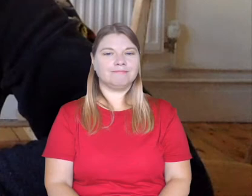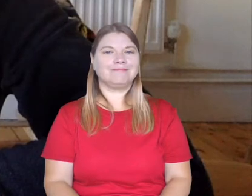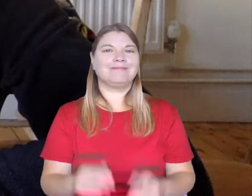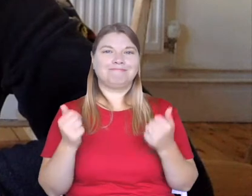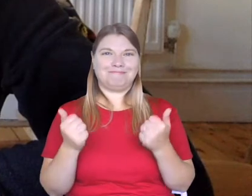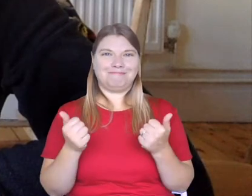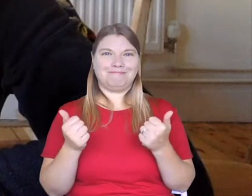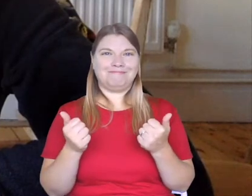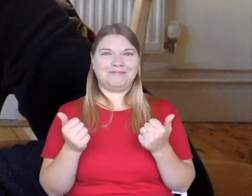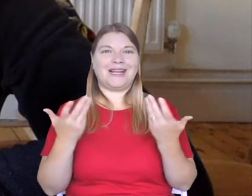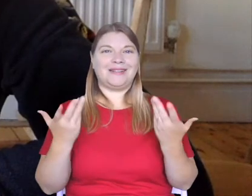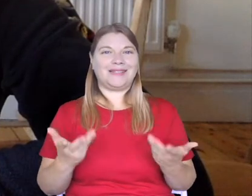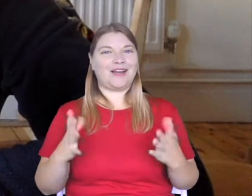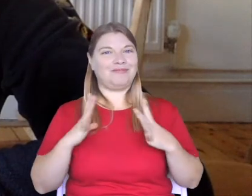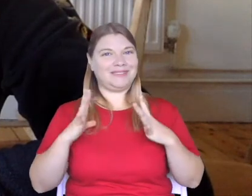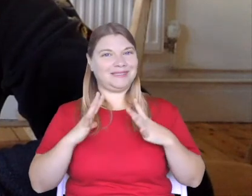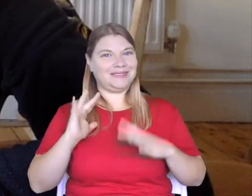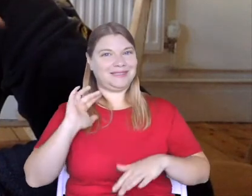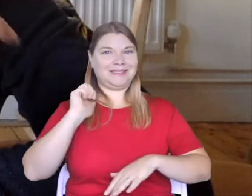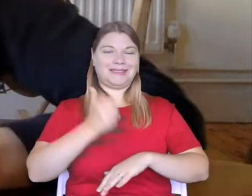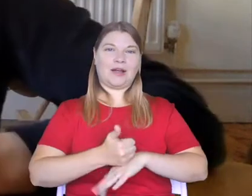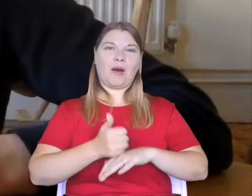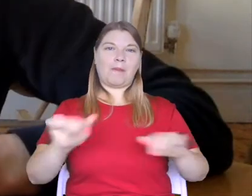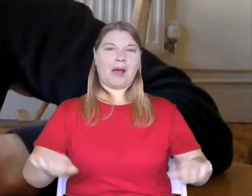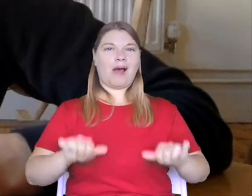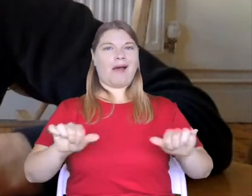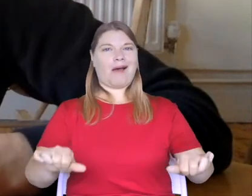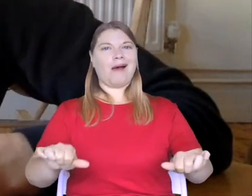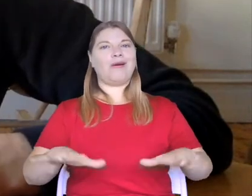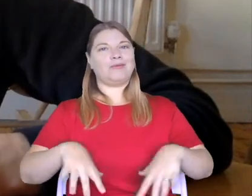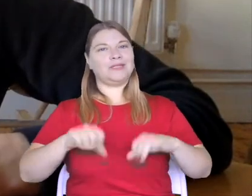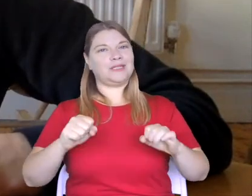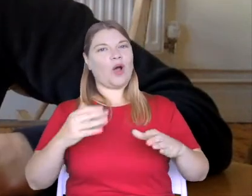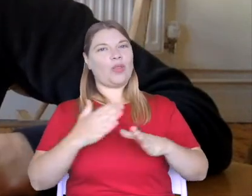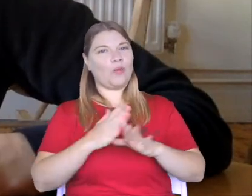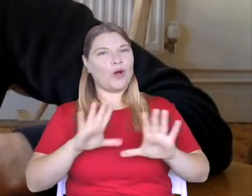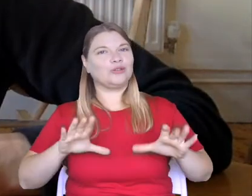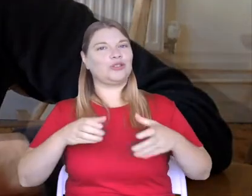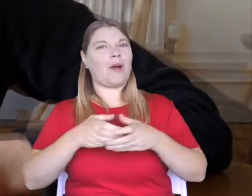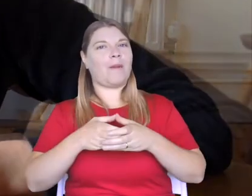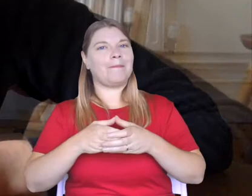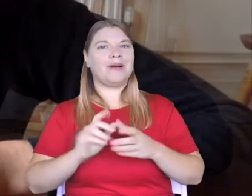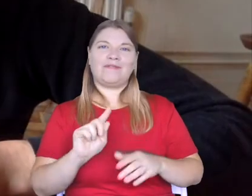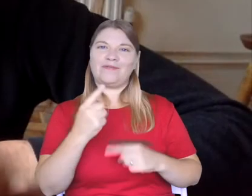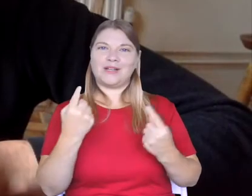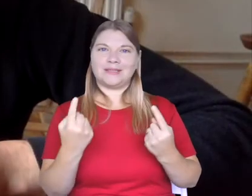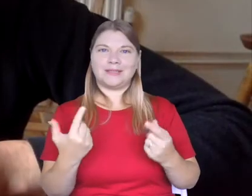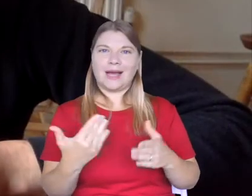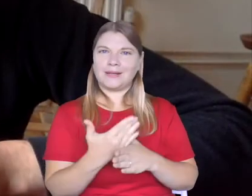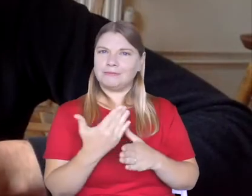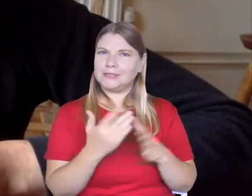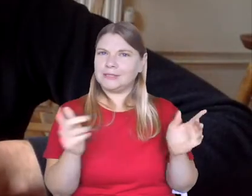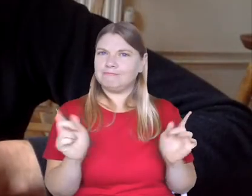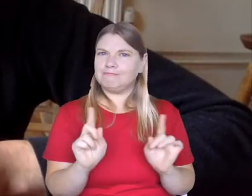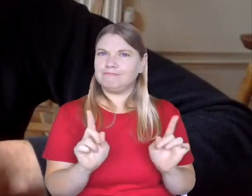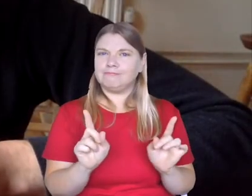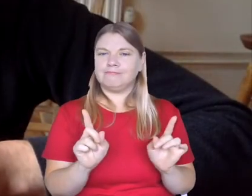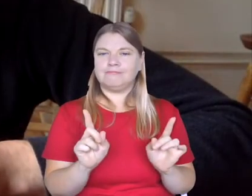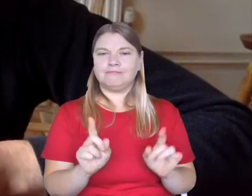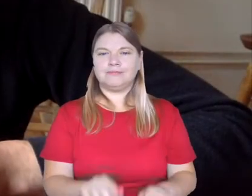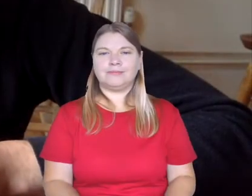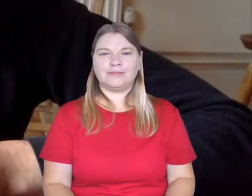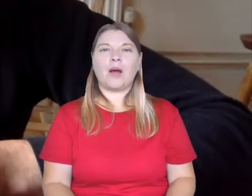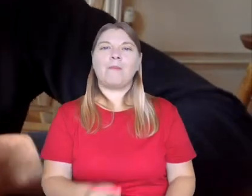Great, so now all that is set up, let's start our session. And we're going to start our first activity. And that's going to be with